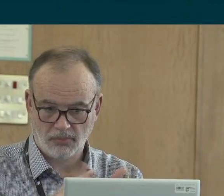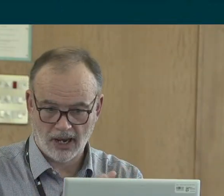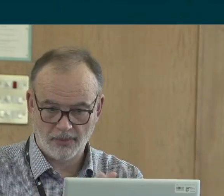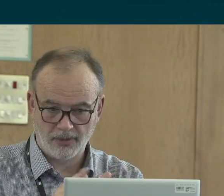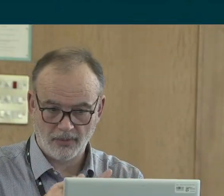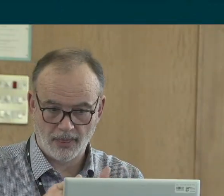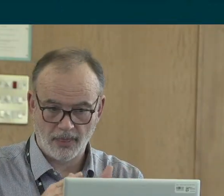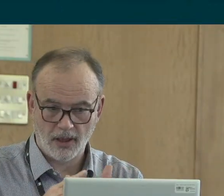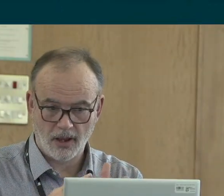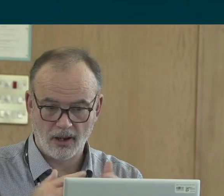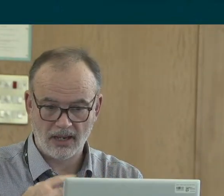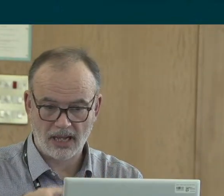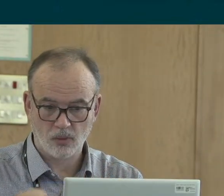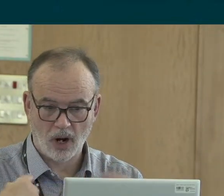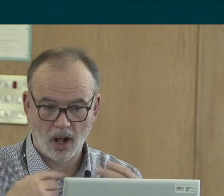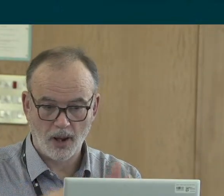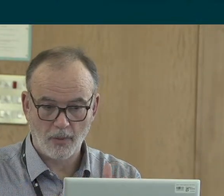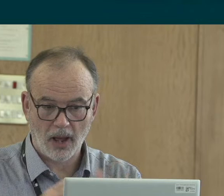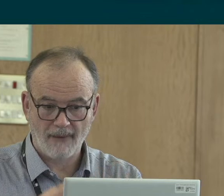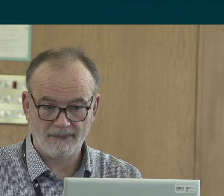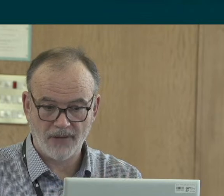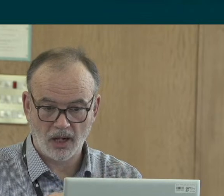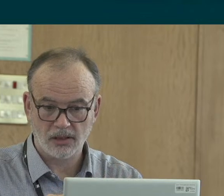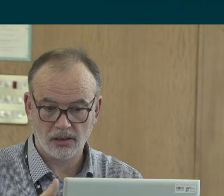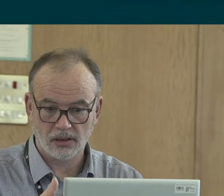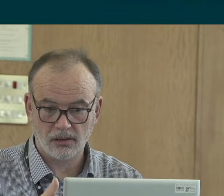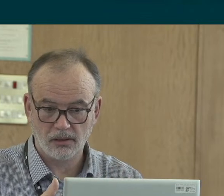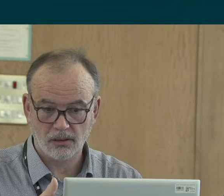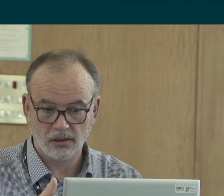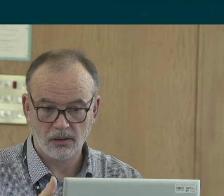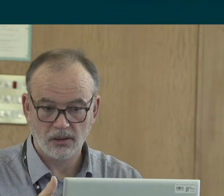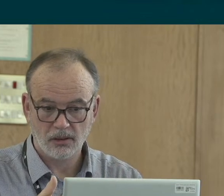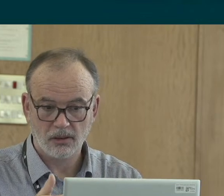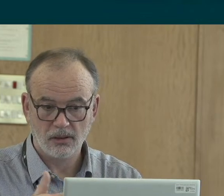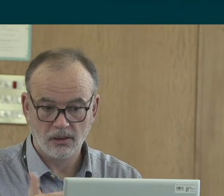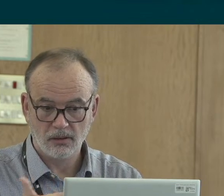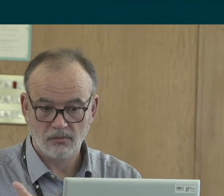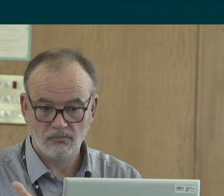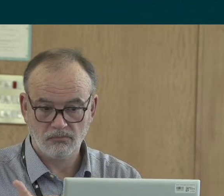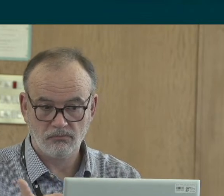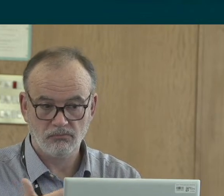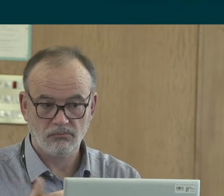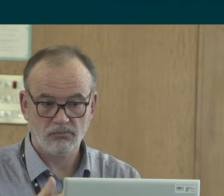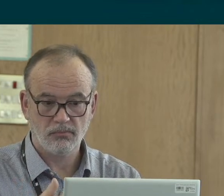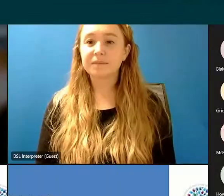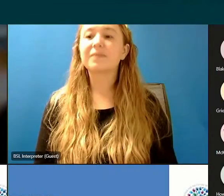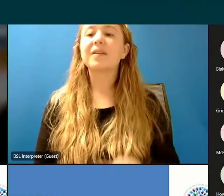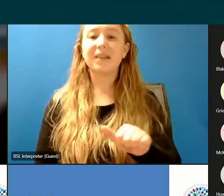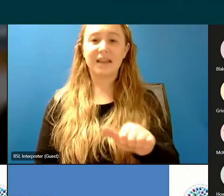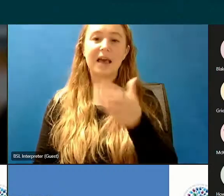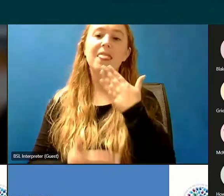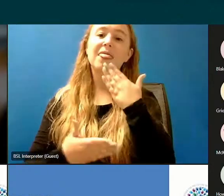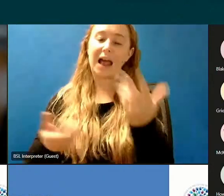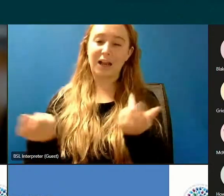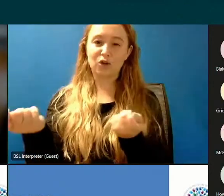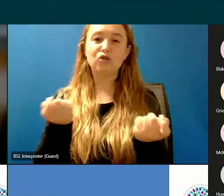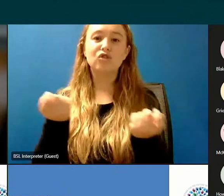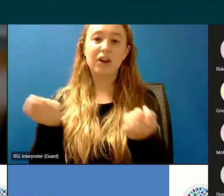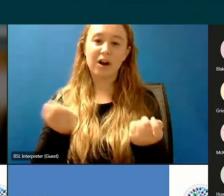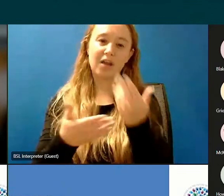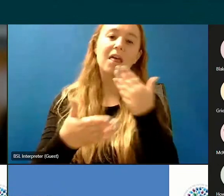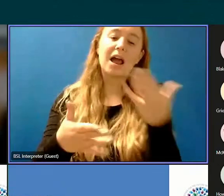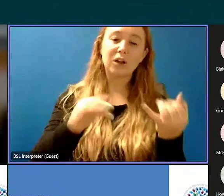That's great. Thank you, Stephanie, for that response. Are you happy with that, Councillor McFarlane? Yeah, thank you, Chair. Yeah, thank you,